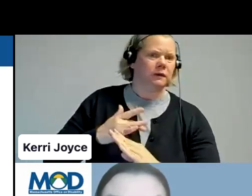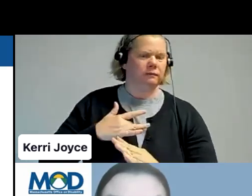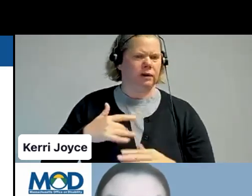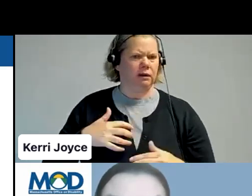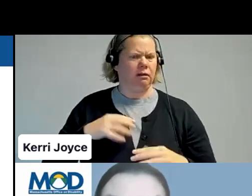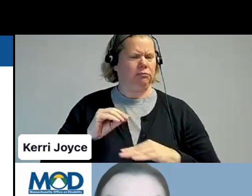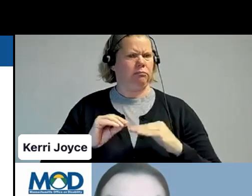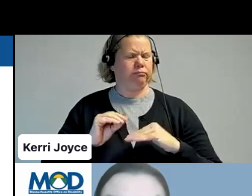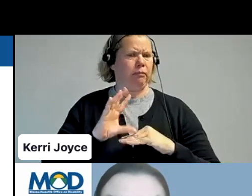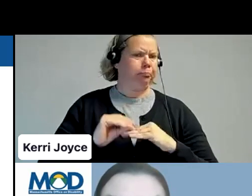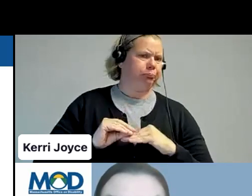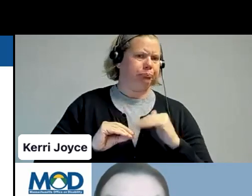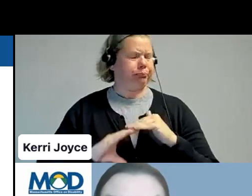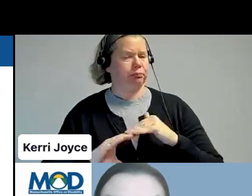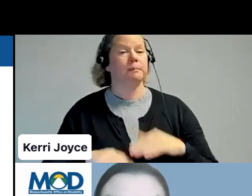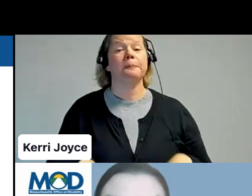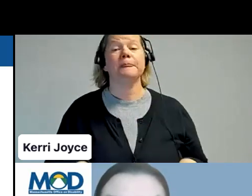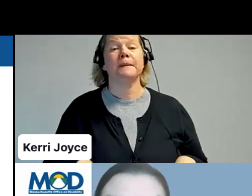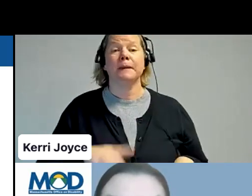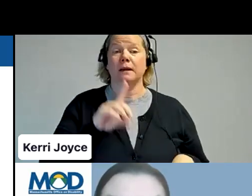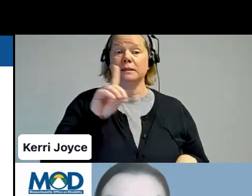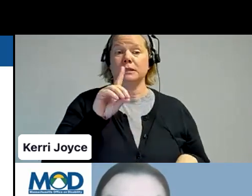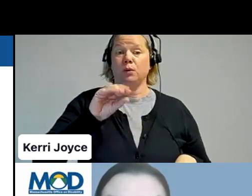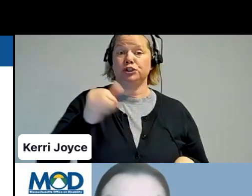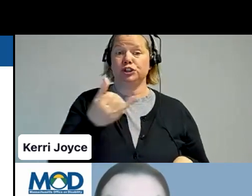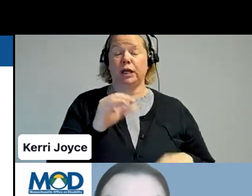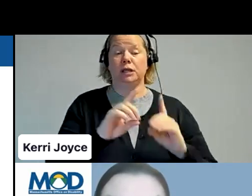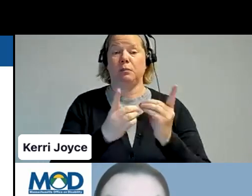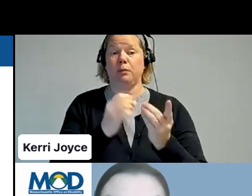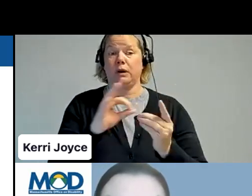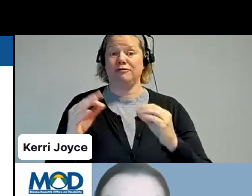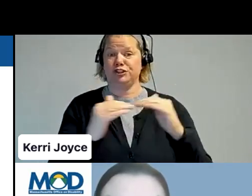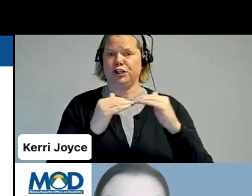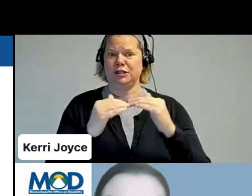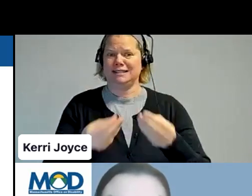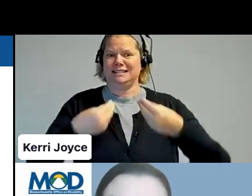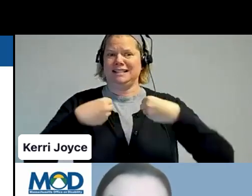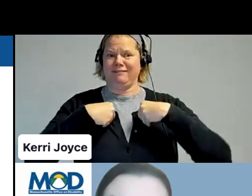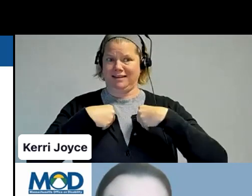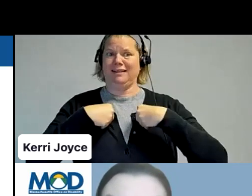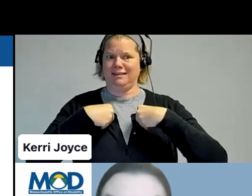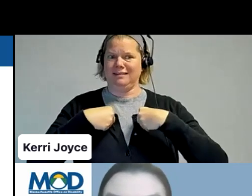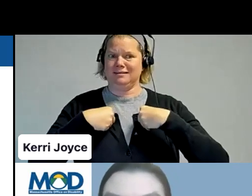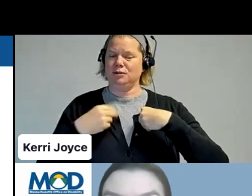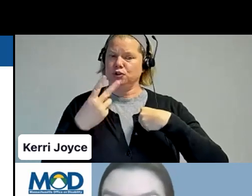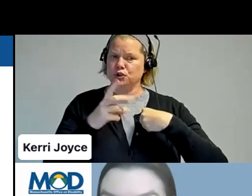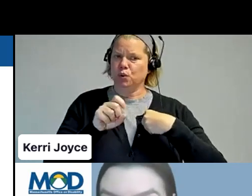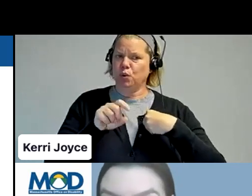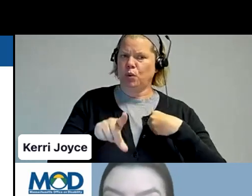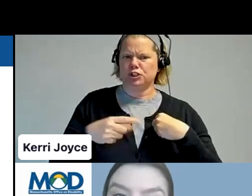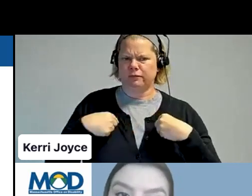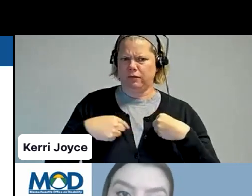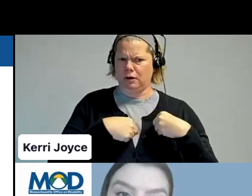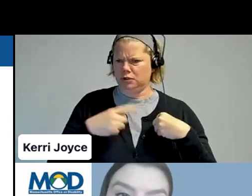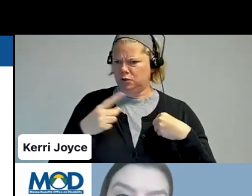Luckily, the Department of Justice has provided us with those two questions to determine whether an animal is a service animal,